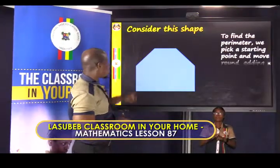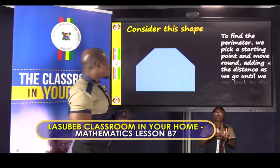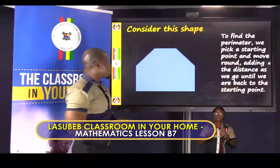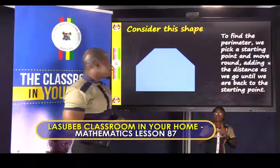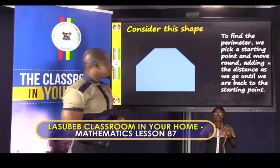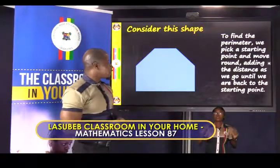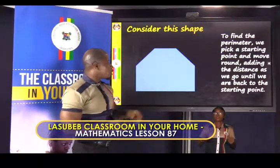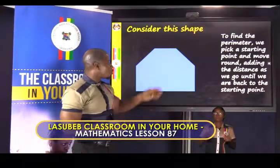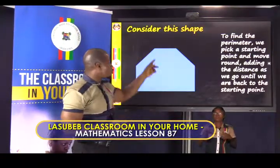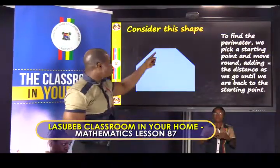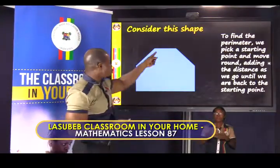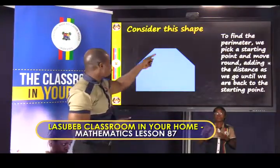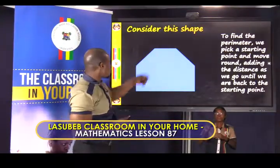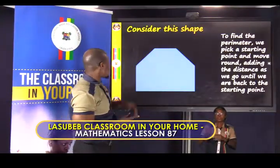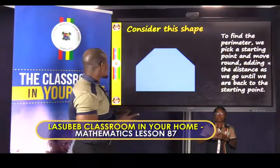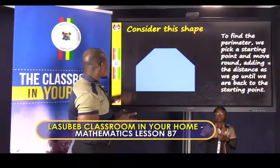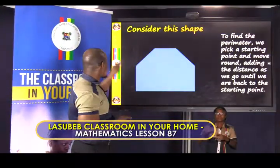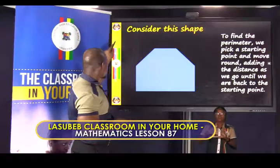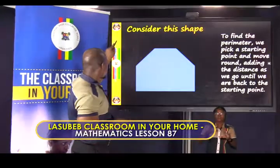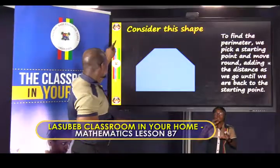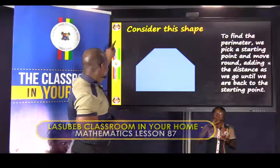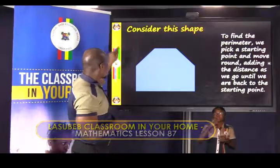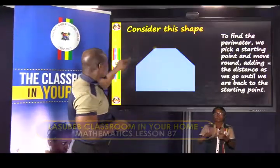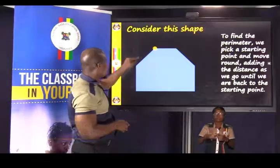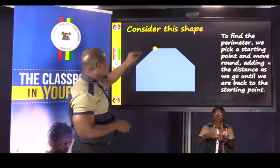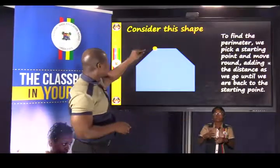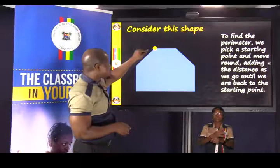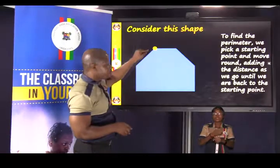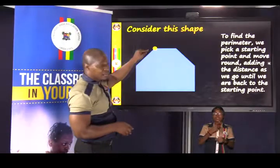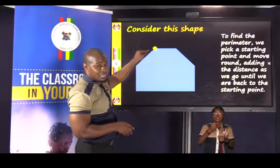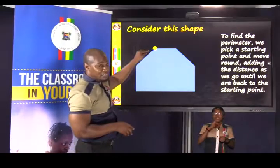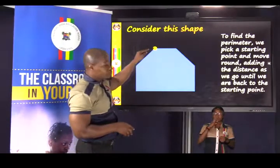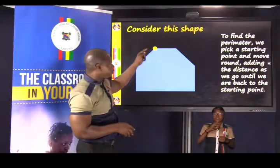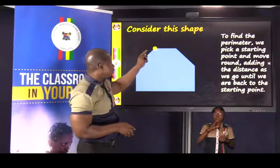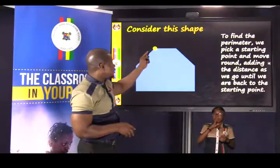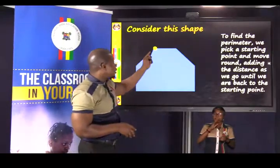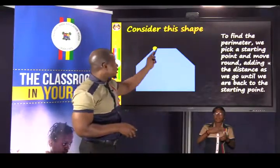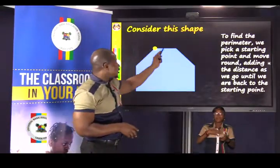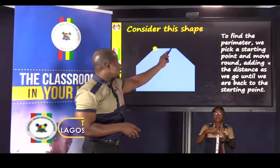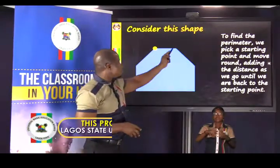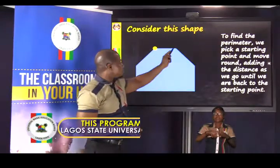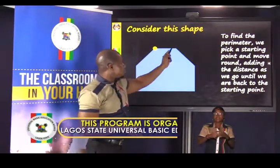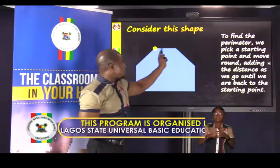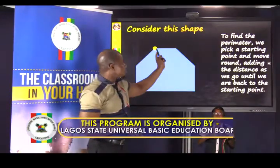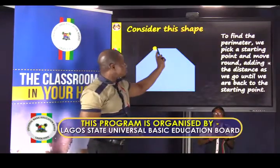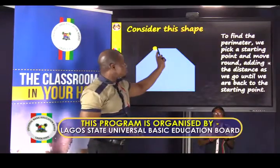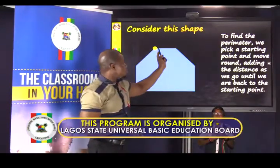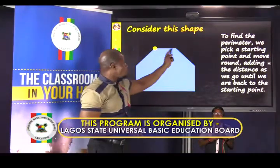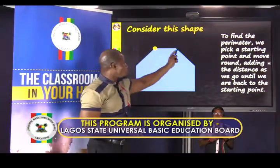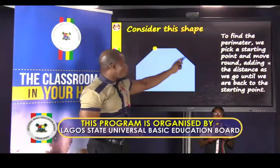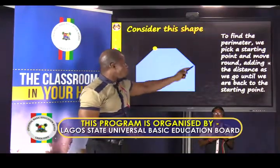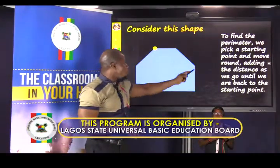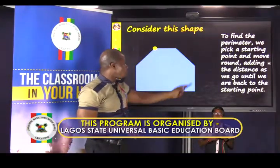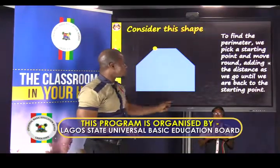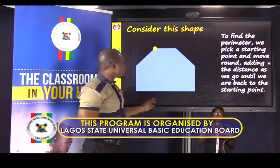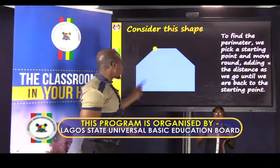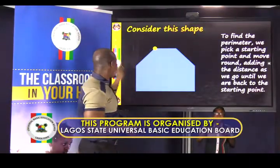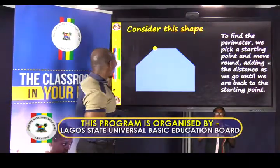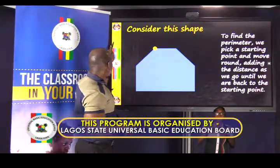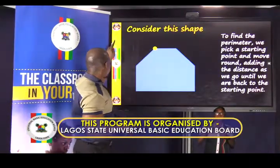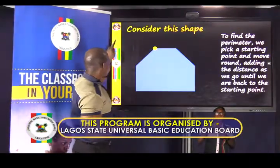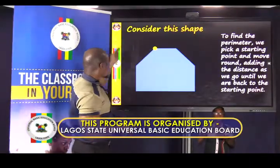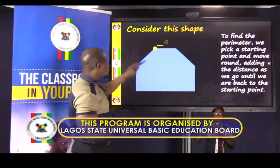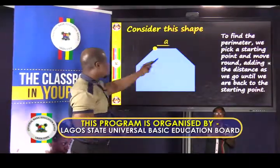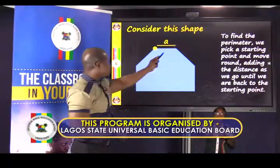and you want to find the perimeter, all you need to do is to pick a starting point. I'll let this be my starting point. Then you go all around the